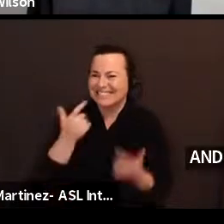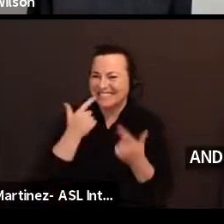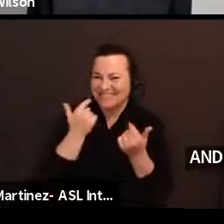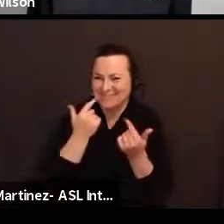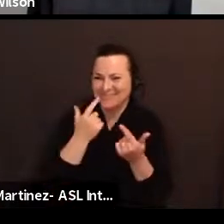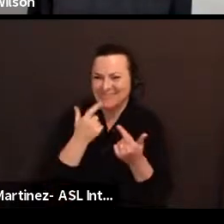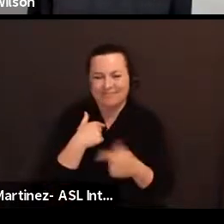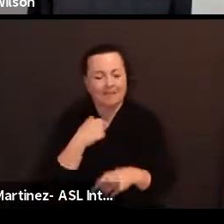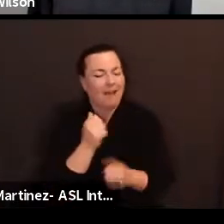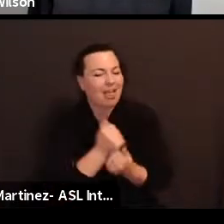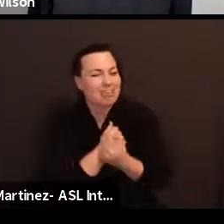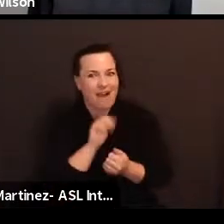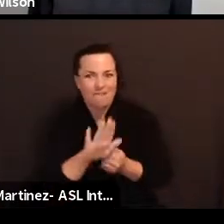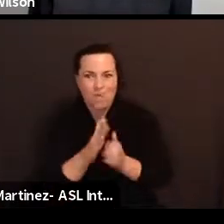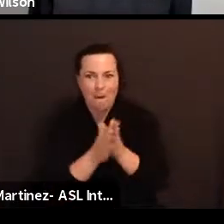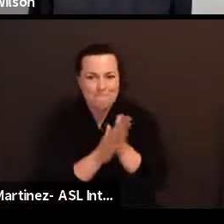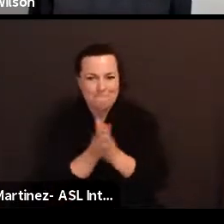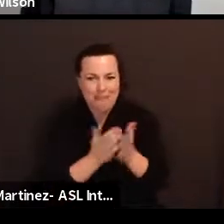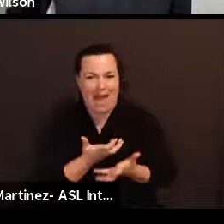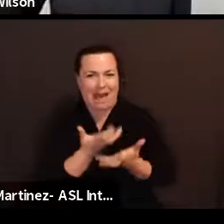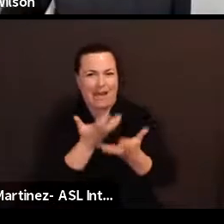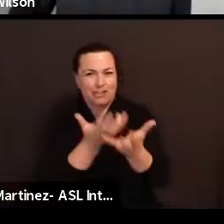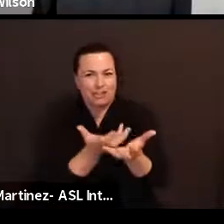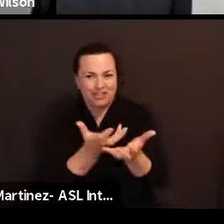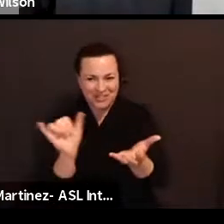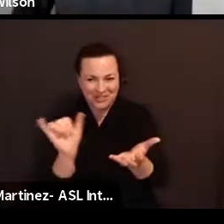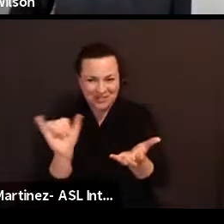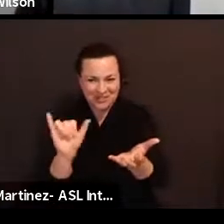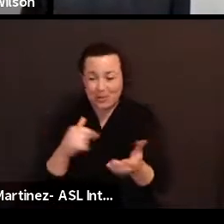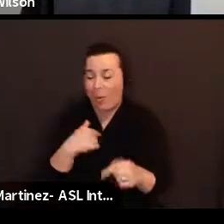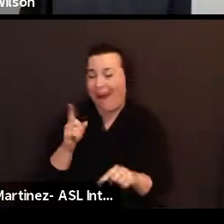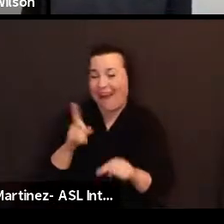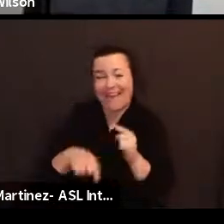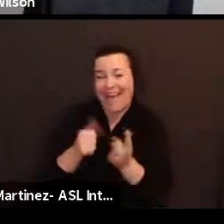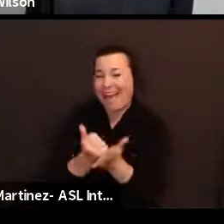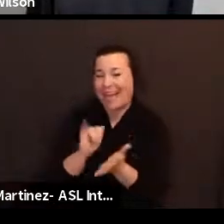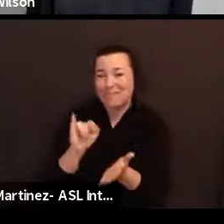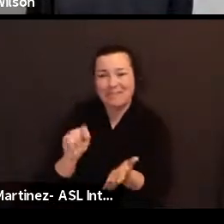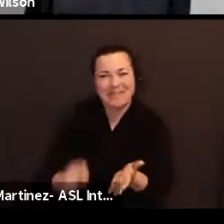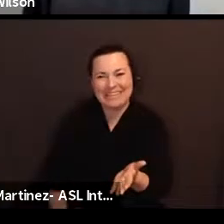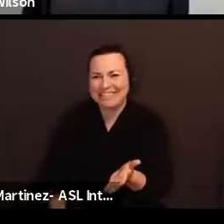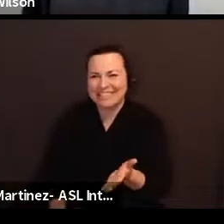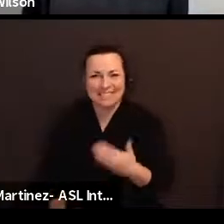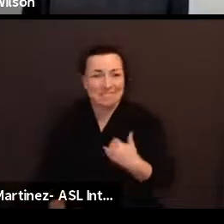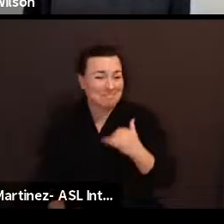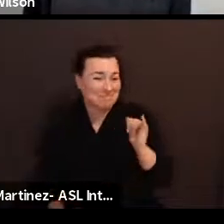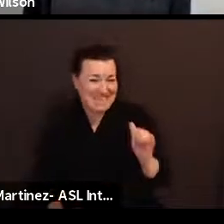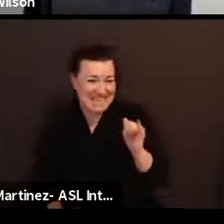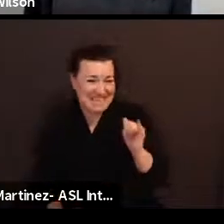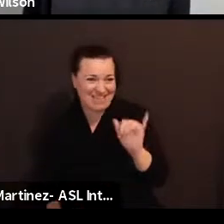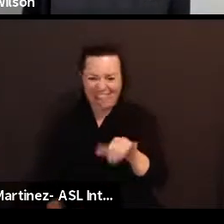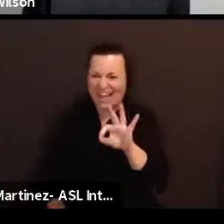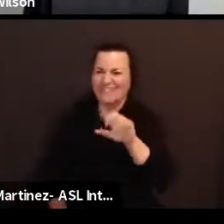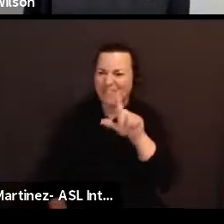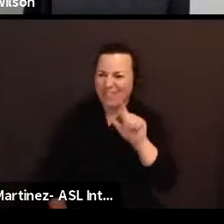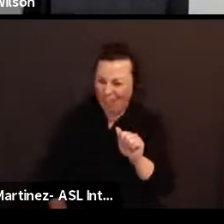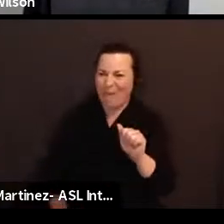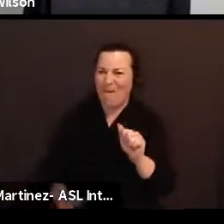I love your passion as well. Oh, I can't help it. That's Florida passion.